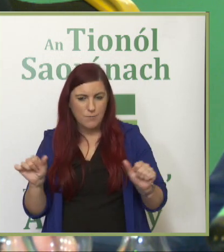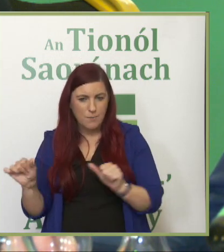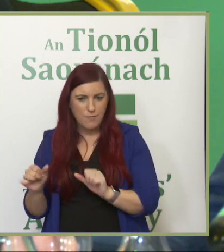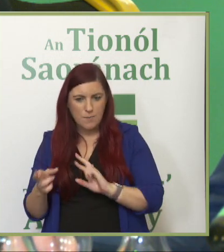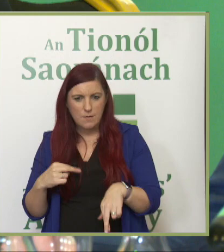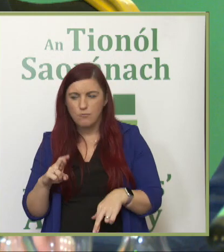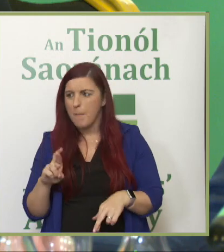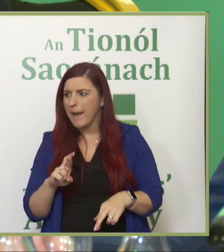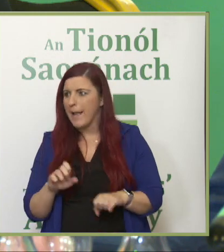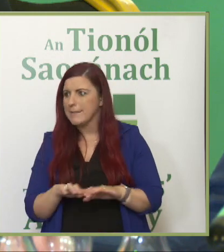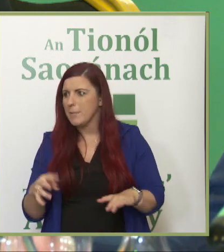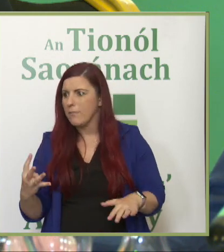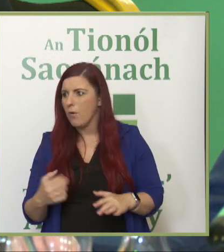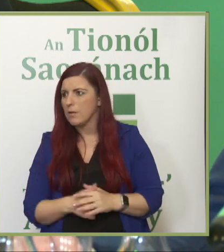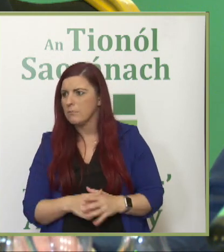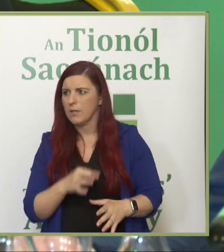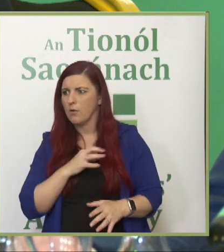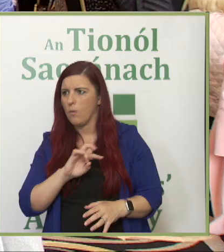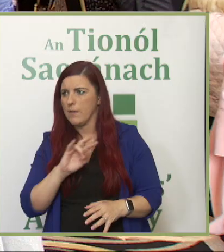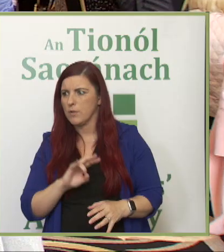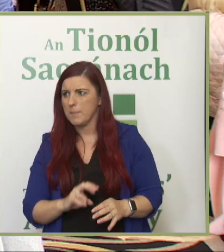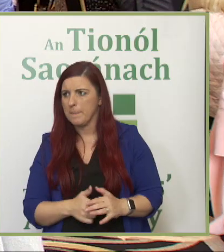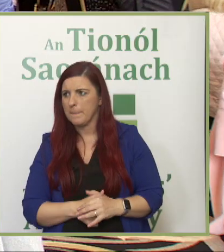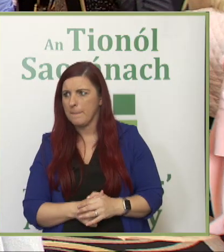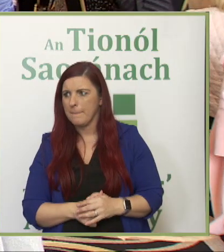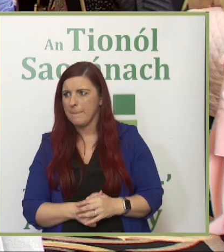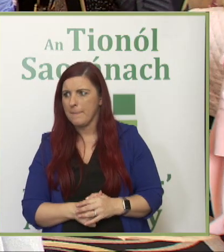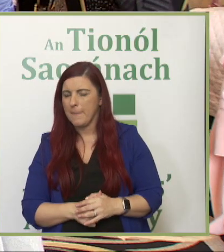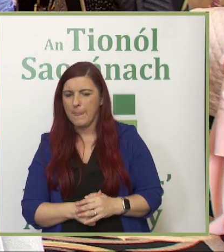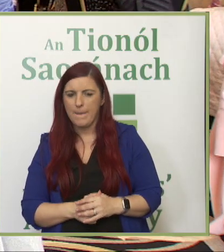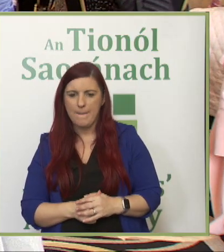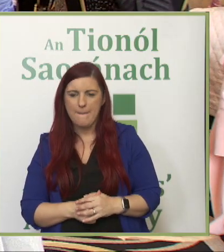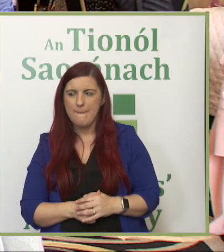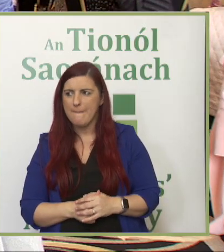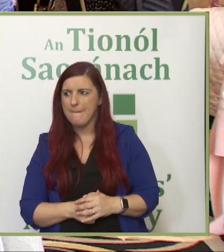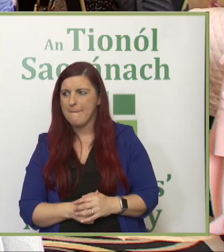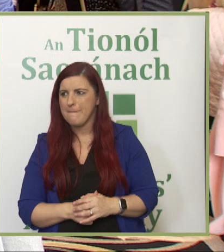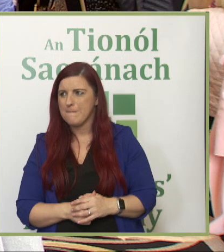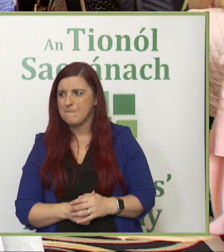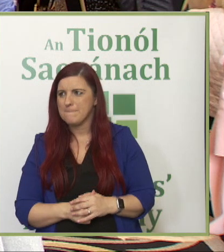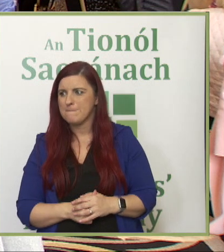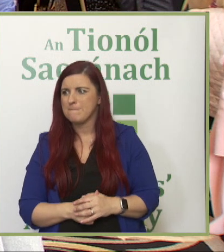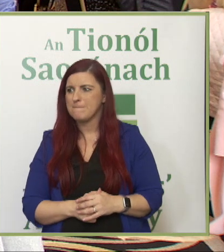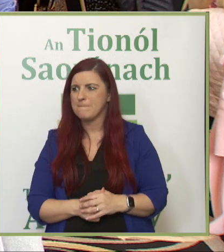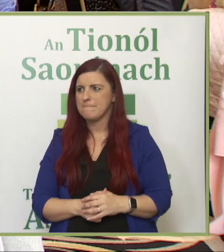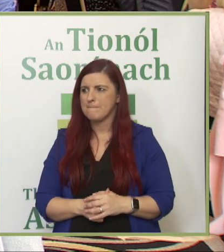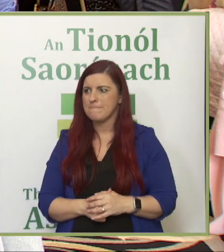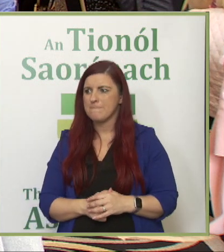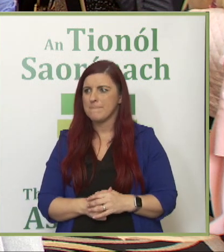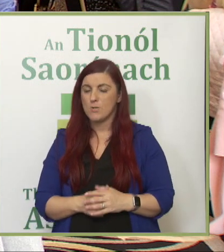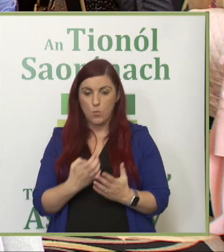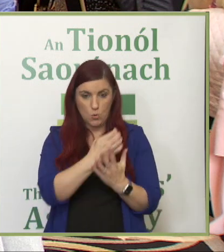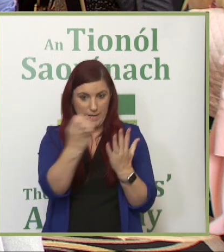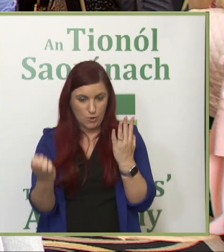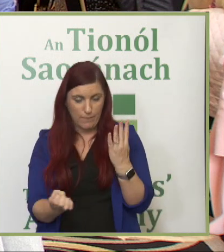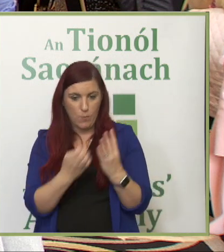on table 4 has a really good question, which we might pose to all panellists in future. Thank you. To each of the panellists,